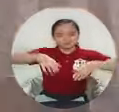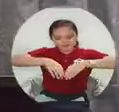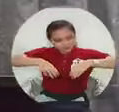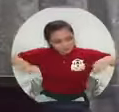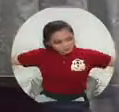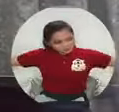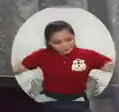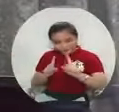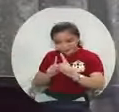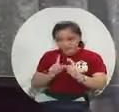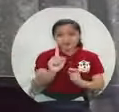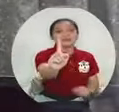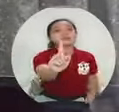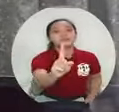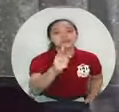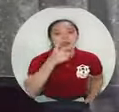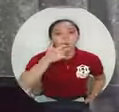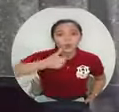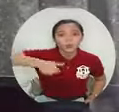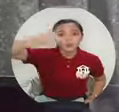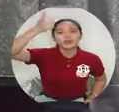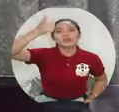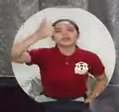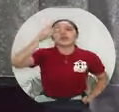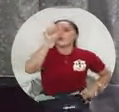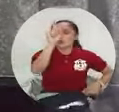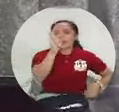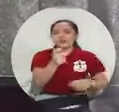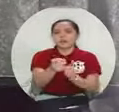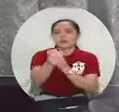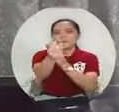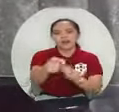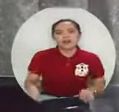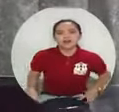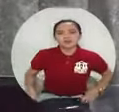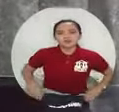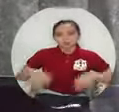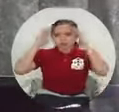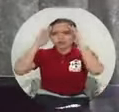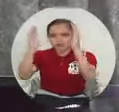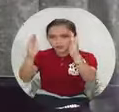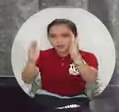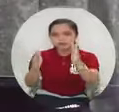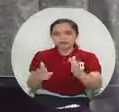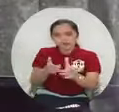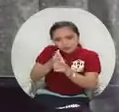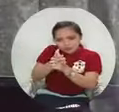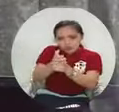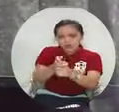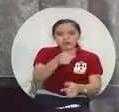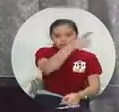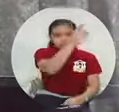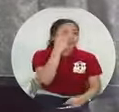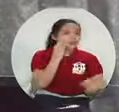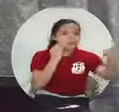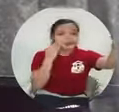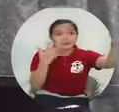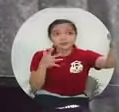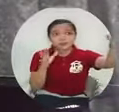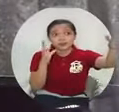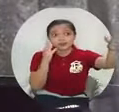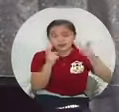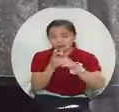things. Are you focused to master? Are you focused to do your best? To have a wonderful